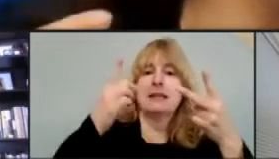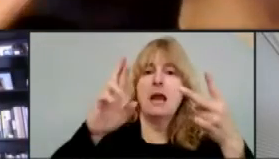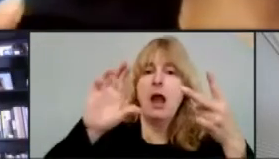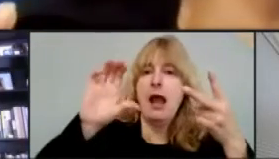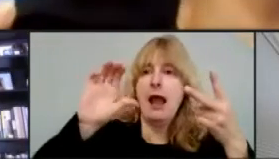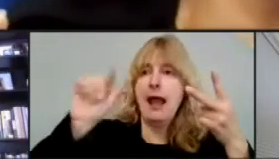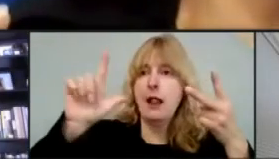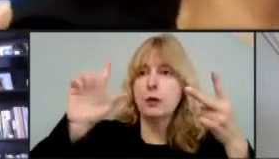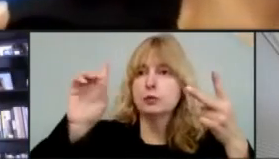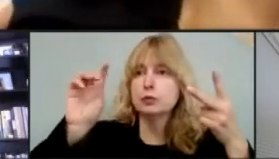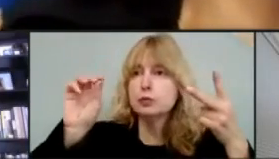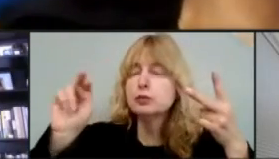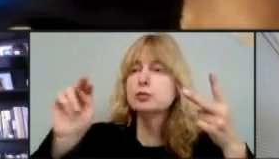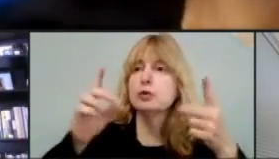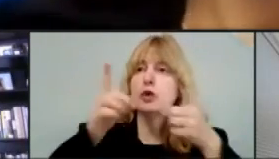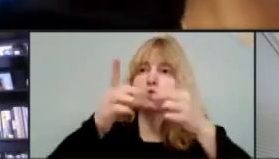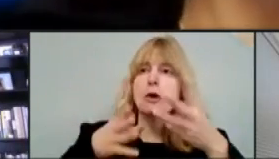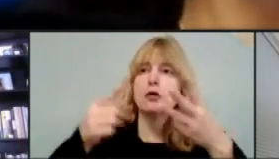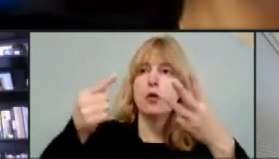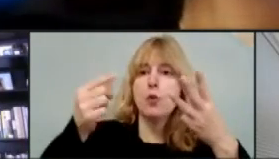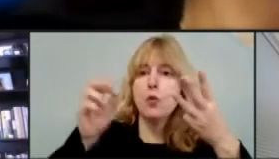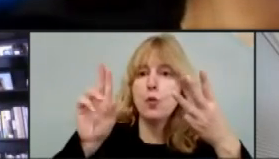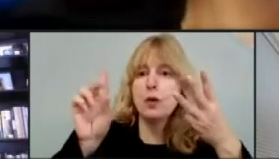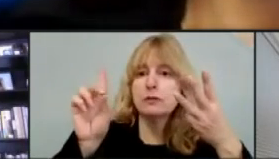to keep us safe relevant to COVID,